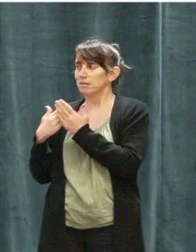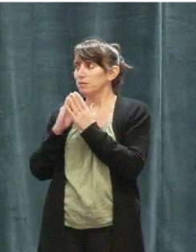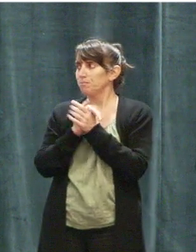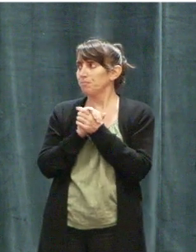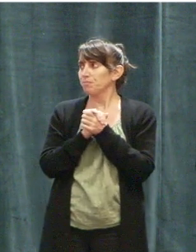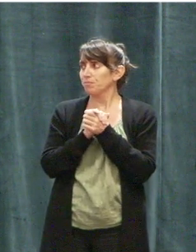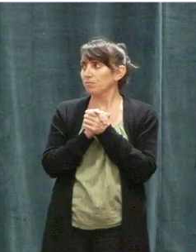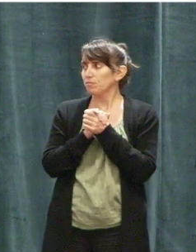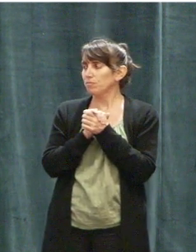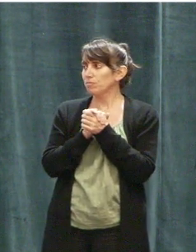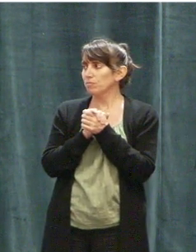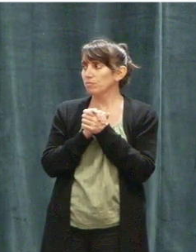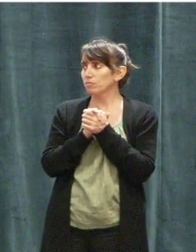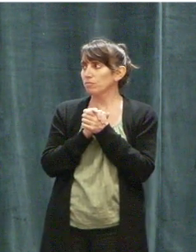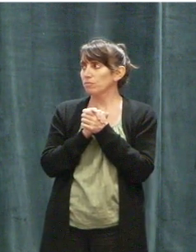think are representing that.